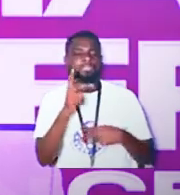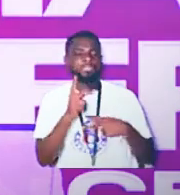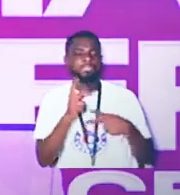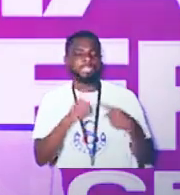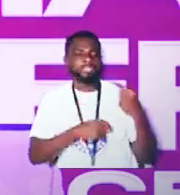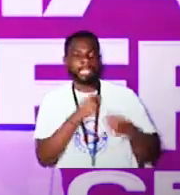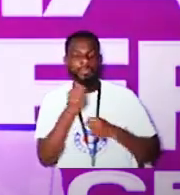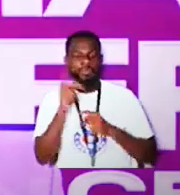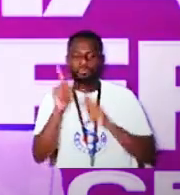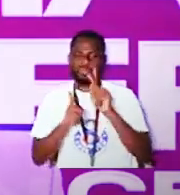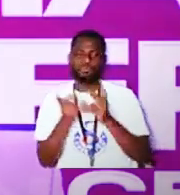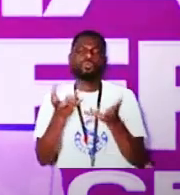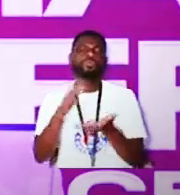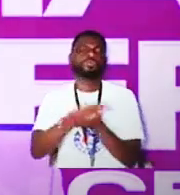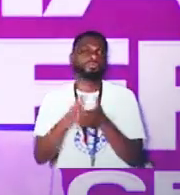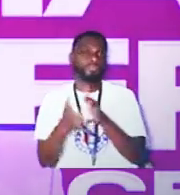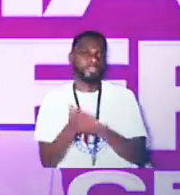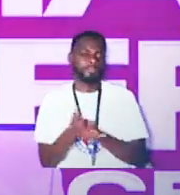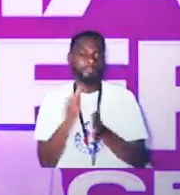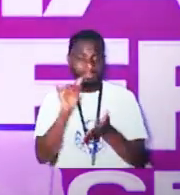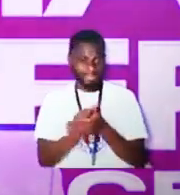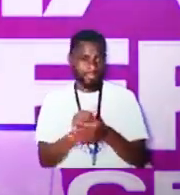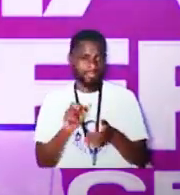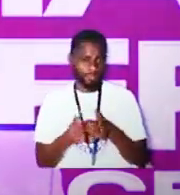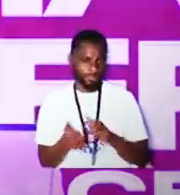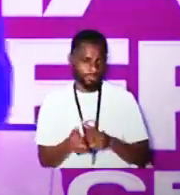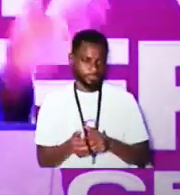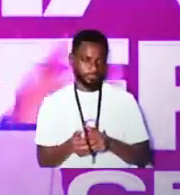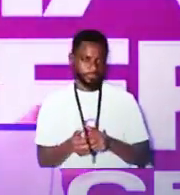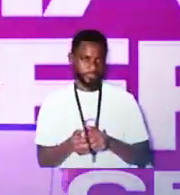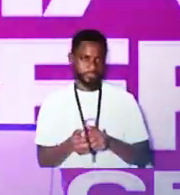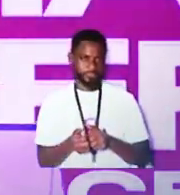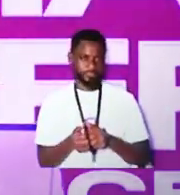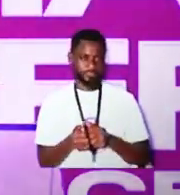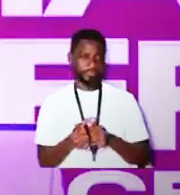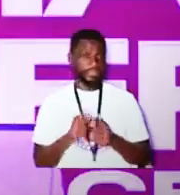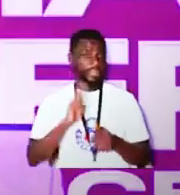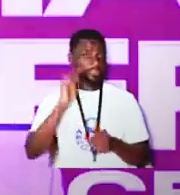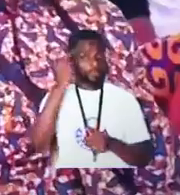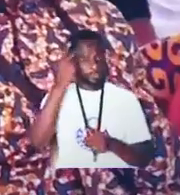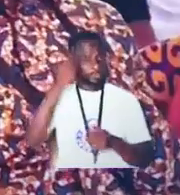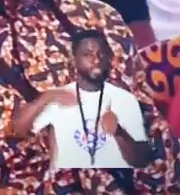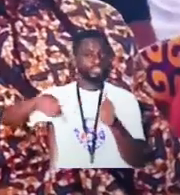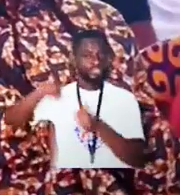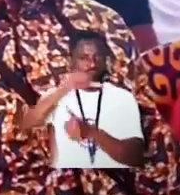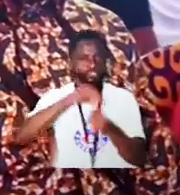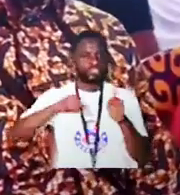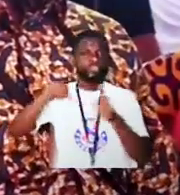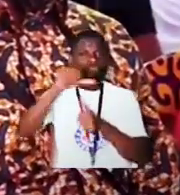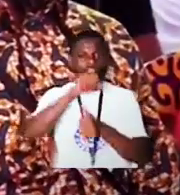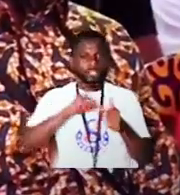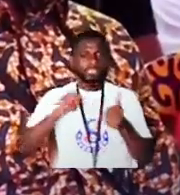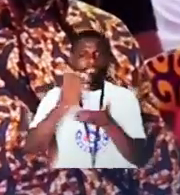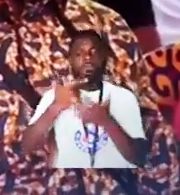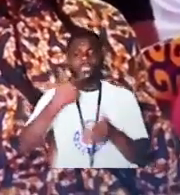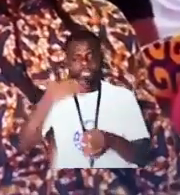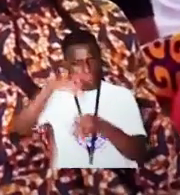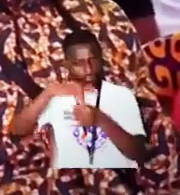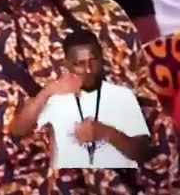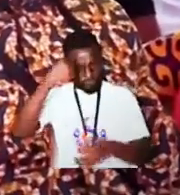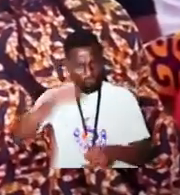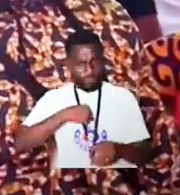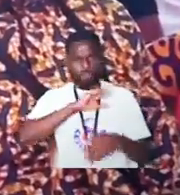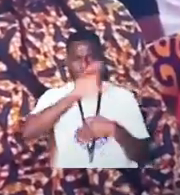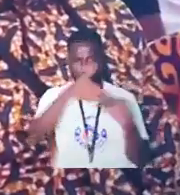become. And that is the problem. Now our politicians are going around. Some are saying that you vote for me, I'll take all of you